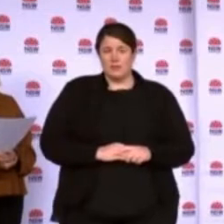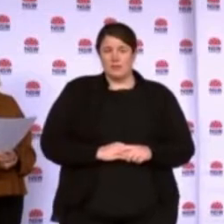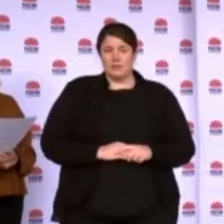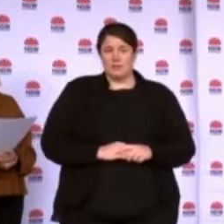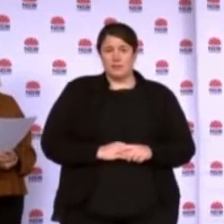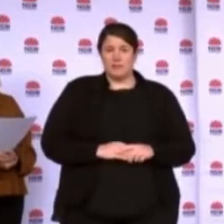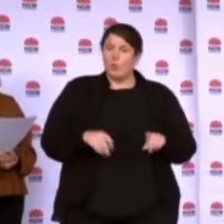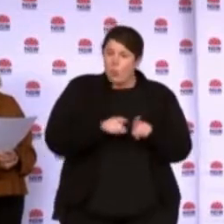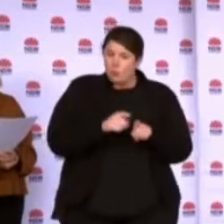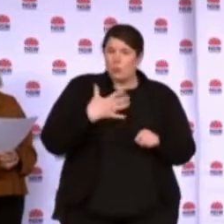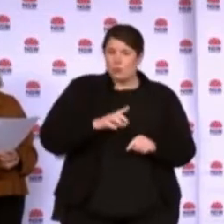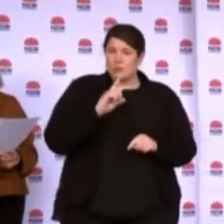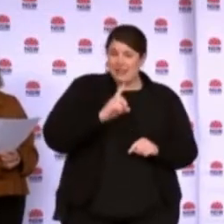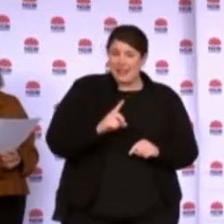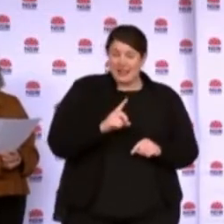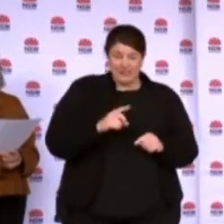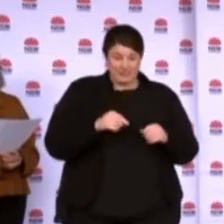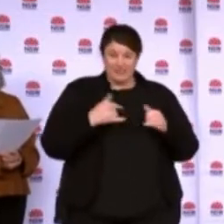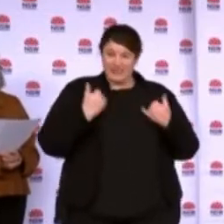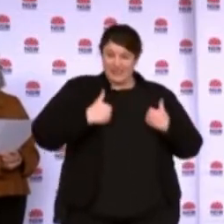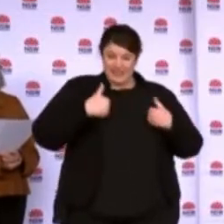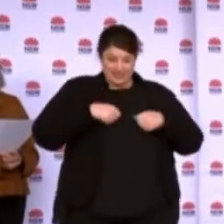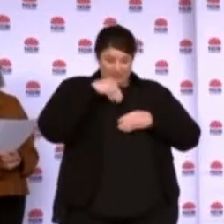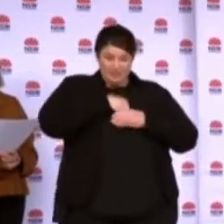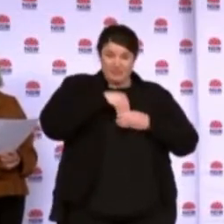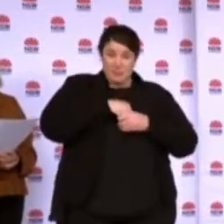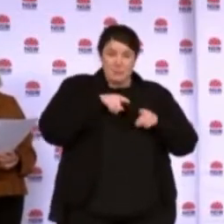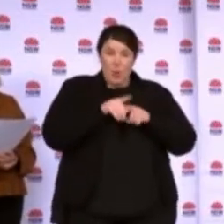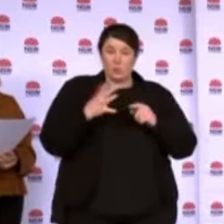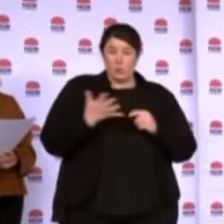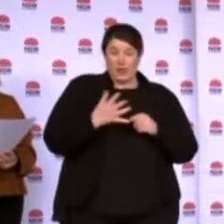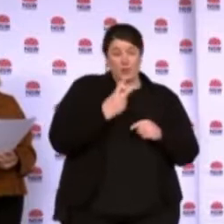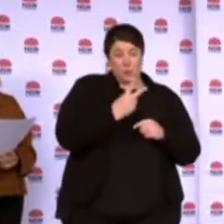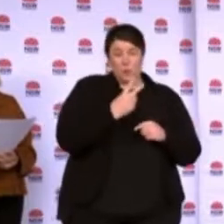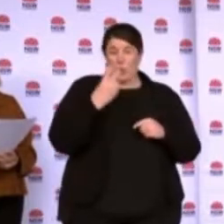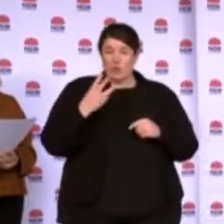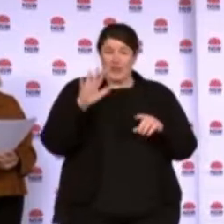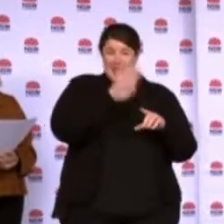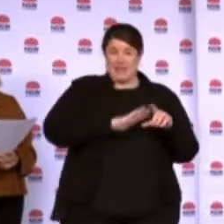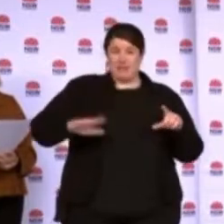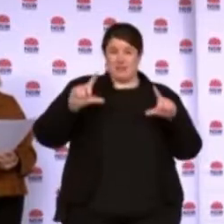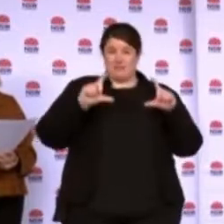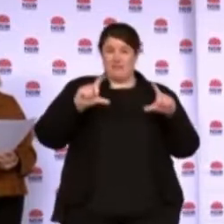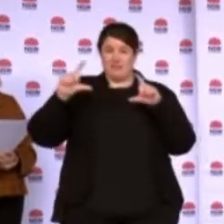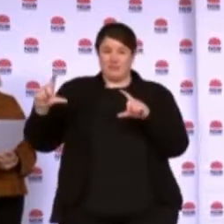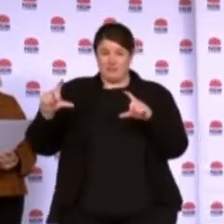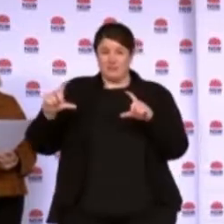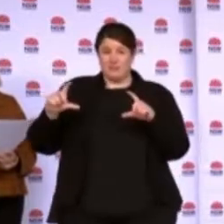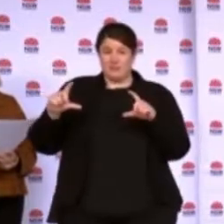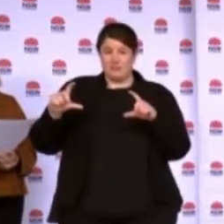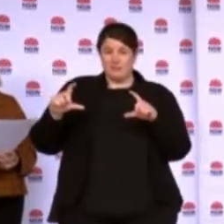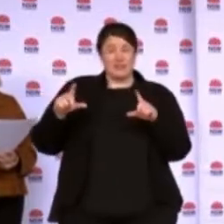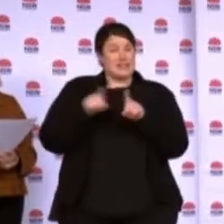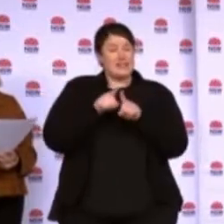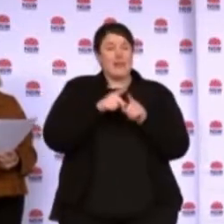strongly, we want to stress that the virus is still concentrating in 2 or 3 local government areas. And as we did